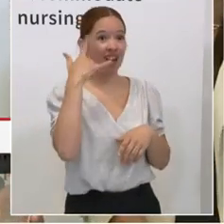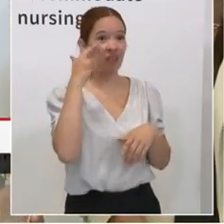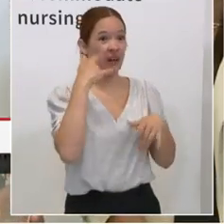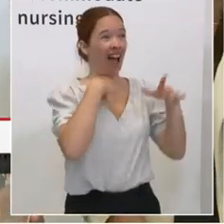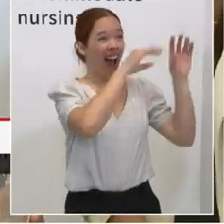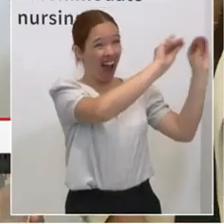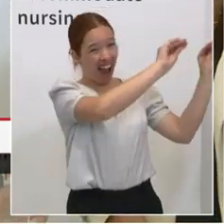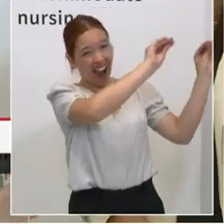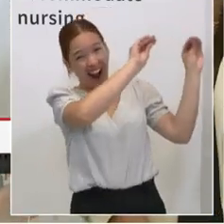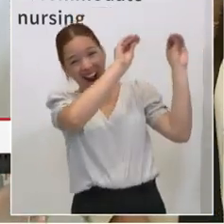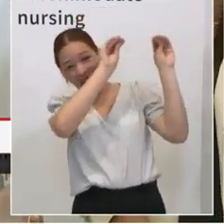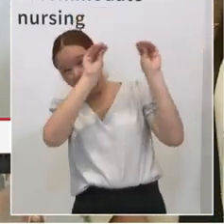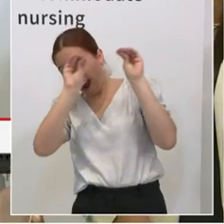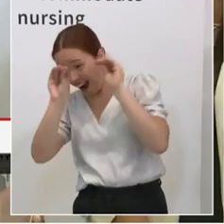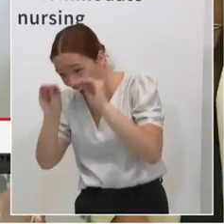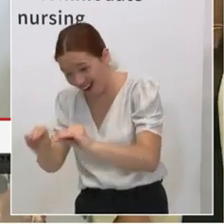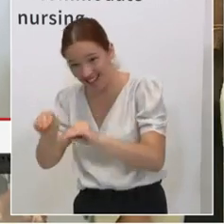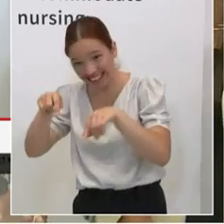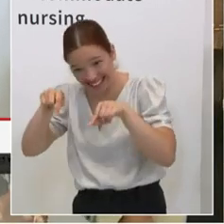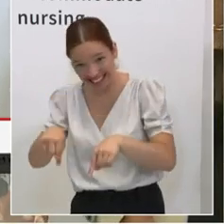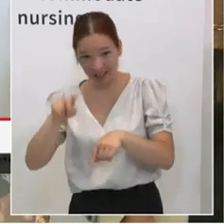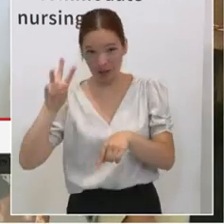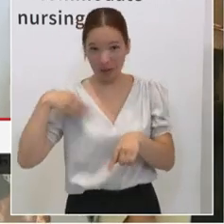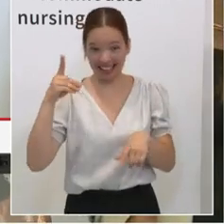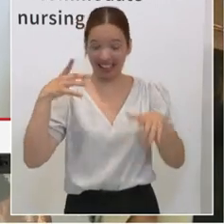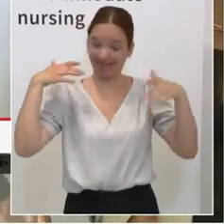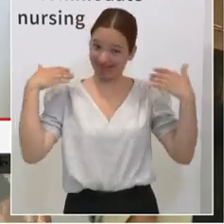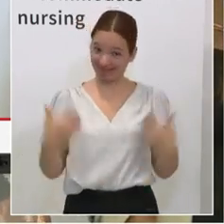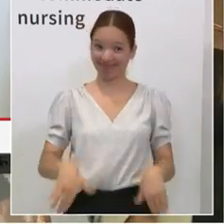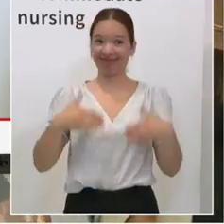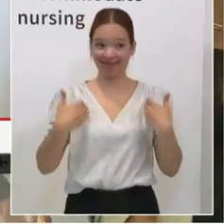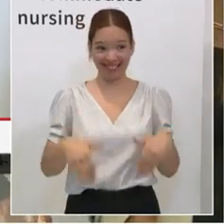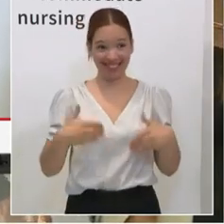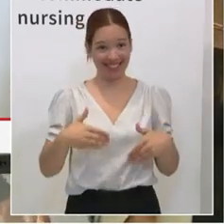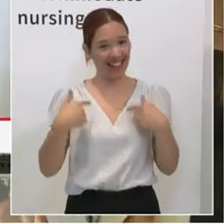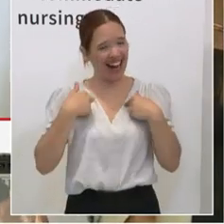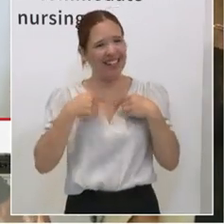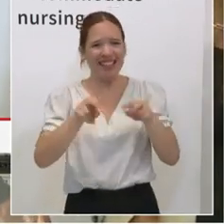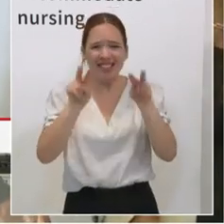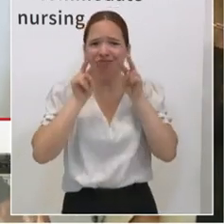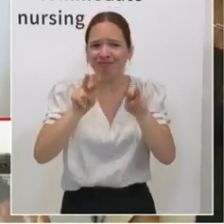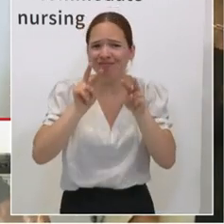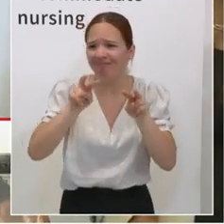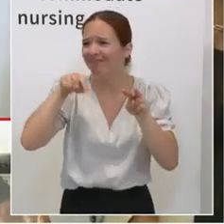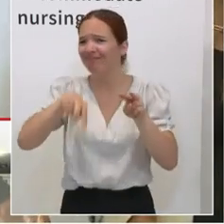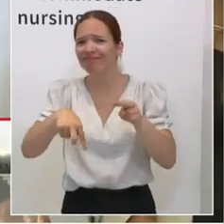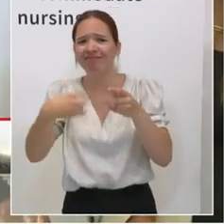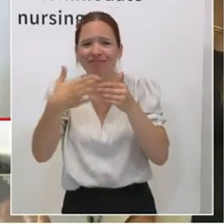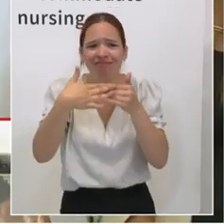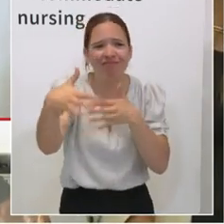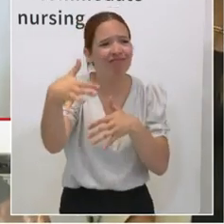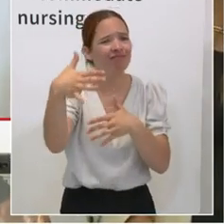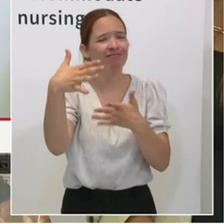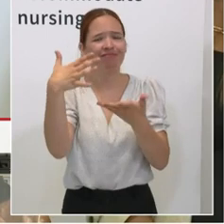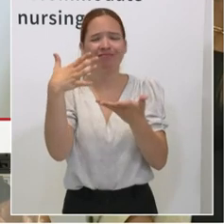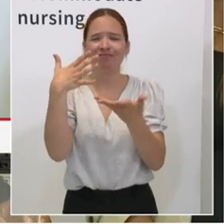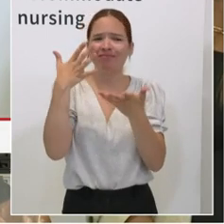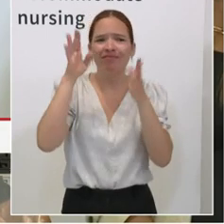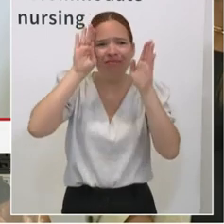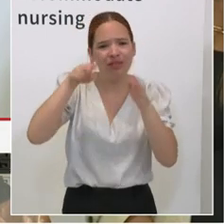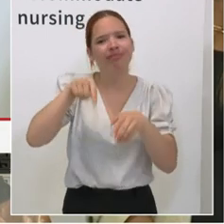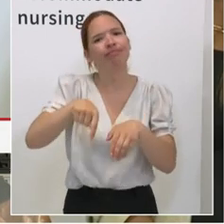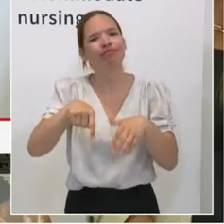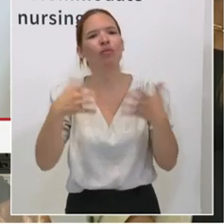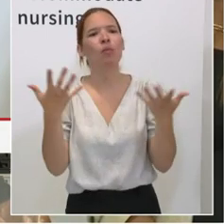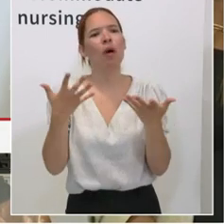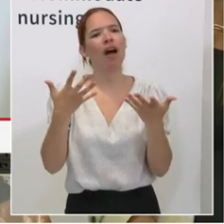here. I look forward to coming to a community that is so focused on the same issues that I care about, to work